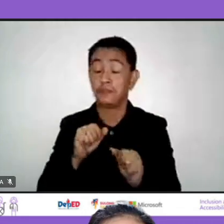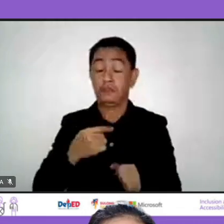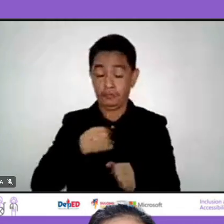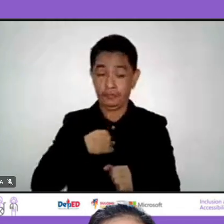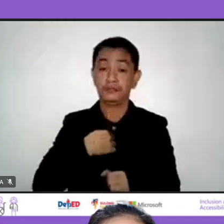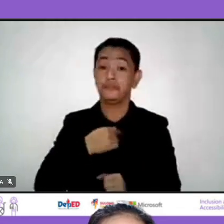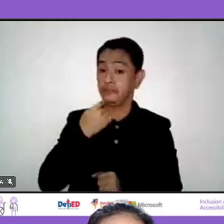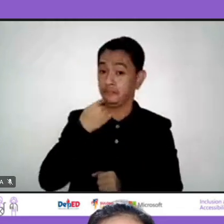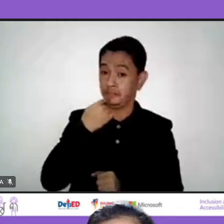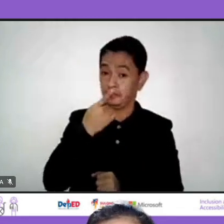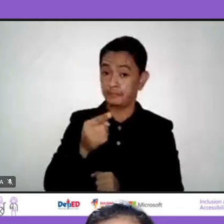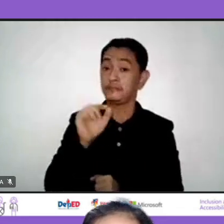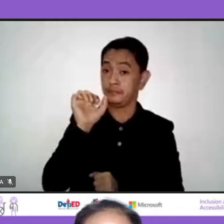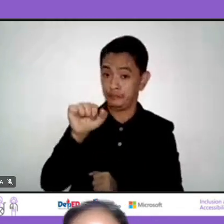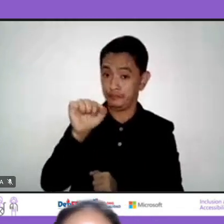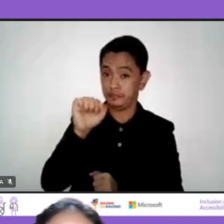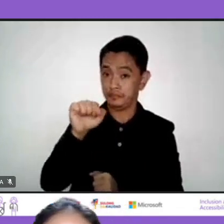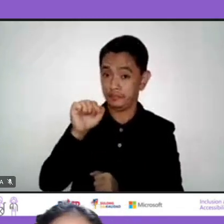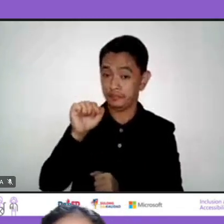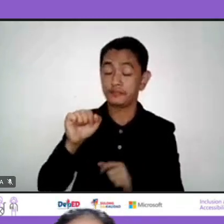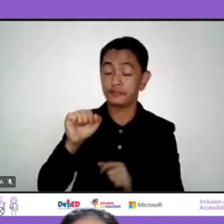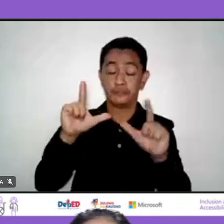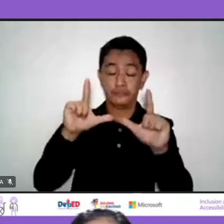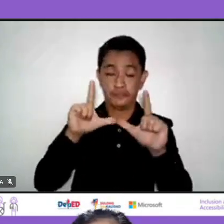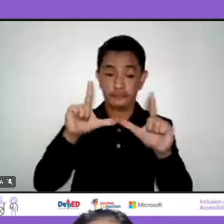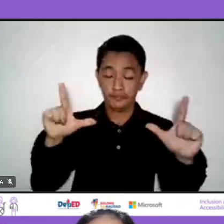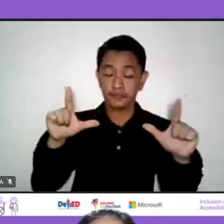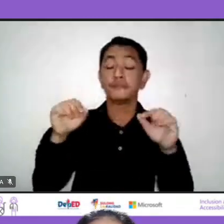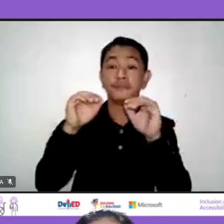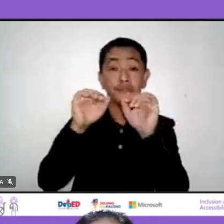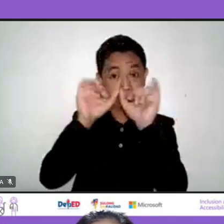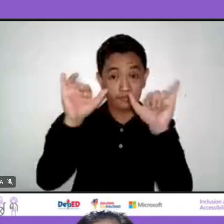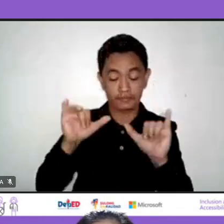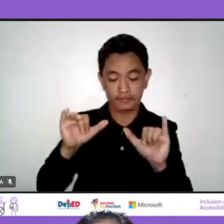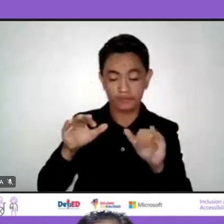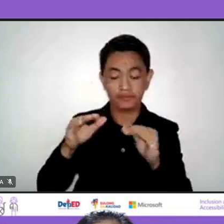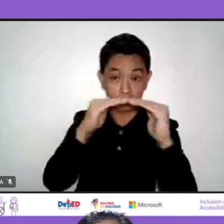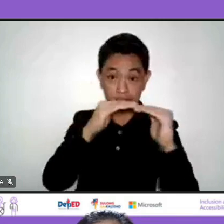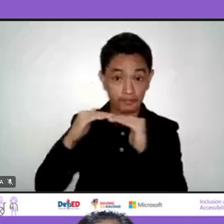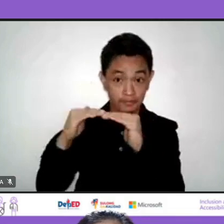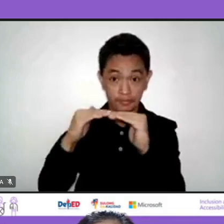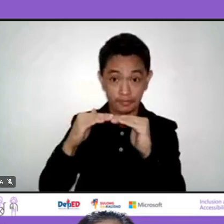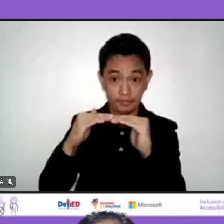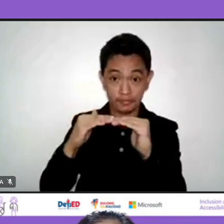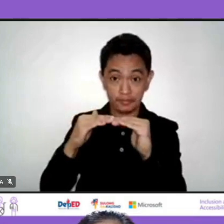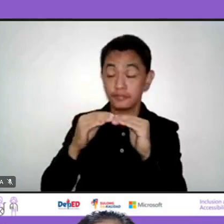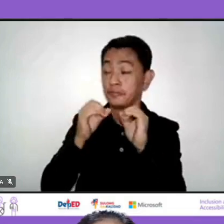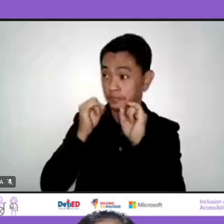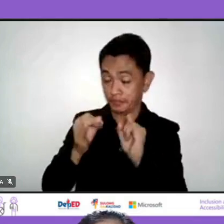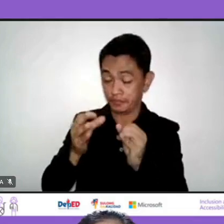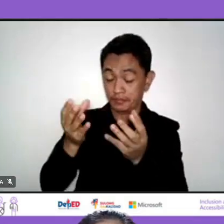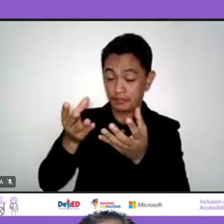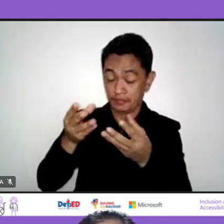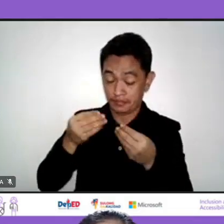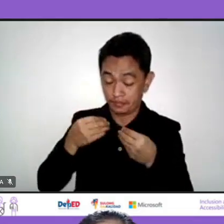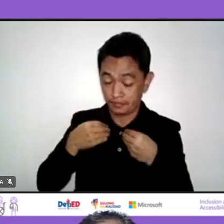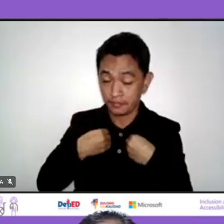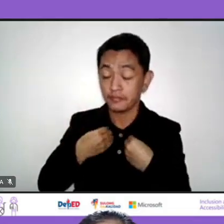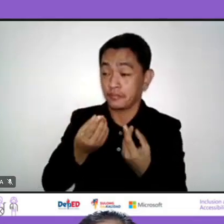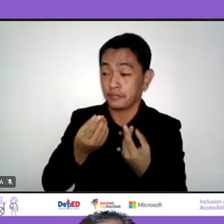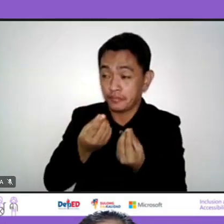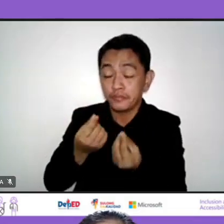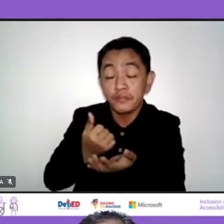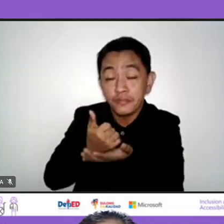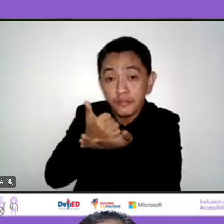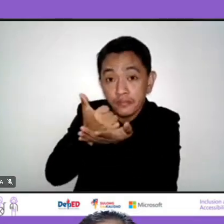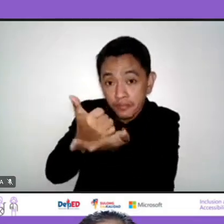it's also applicable to them, itong fairness question is. So I would say, yes, there are like at level standards and